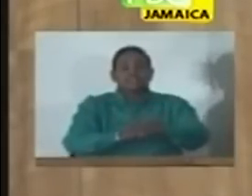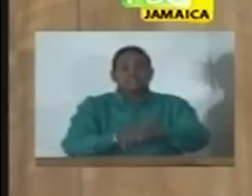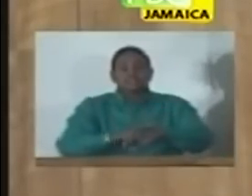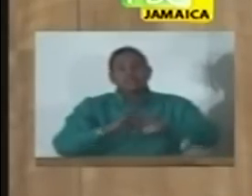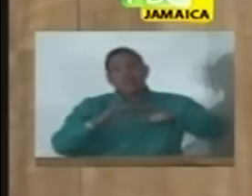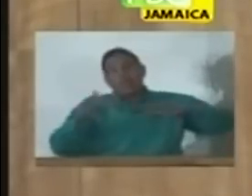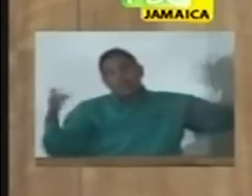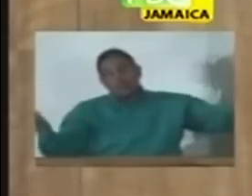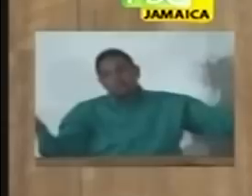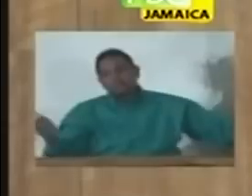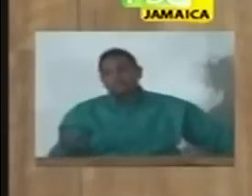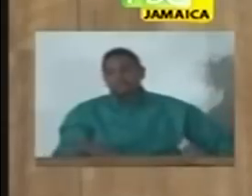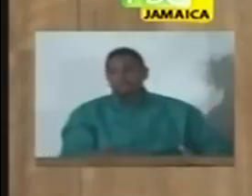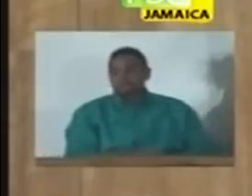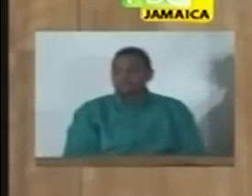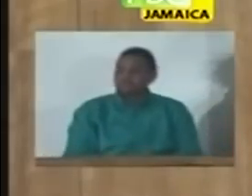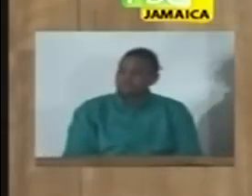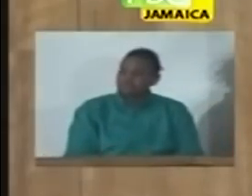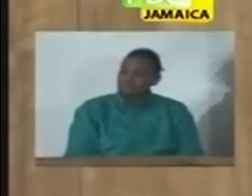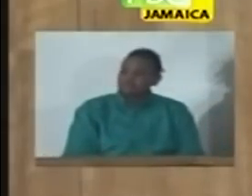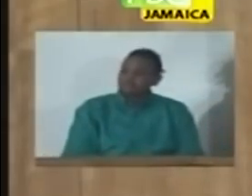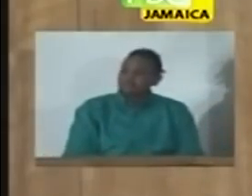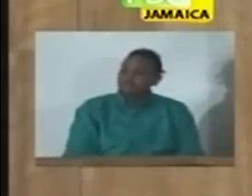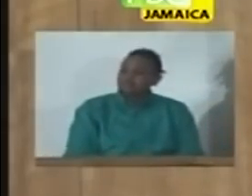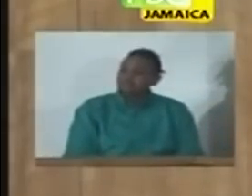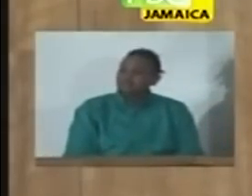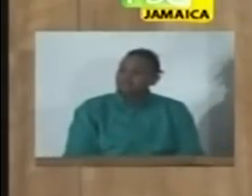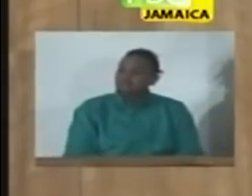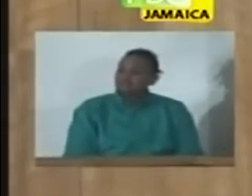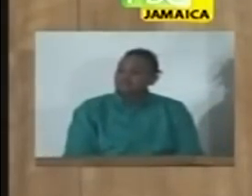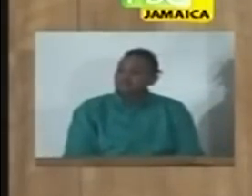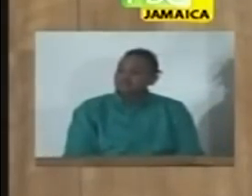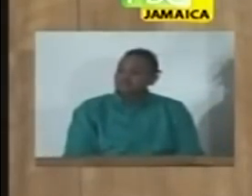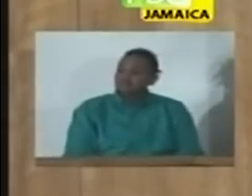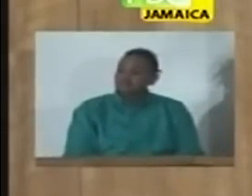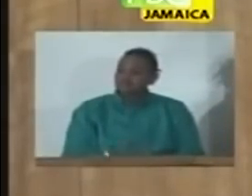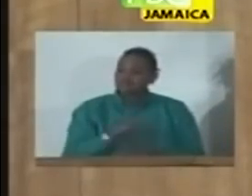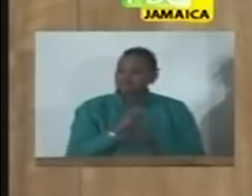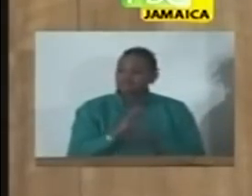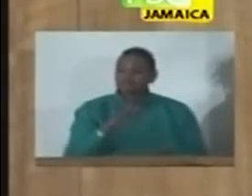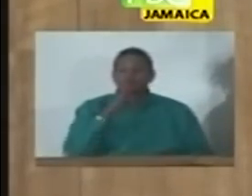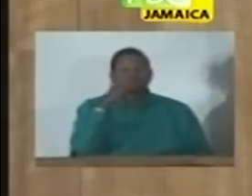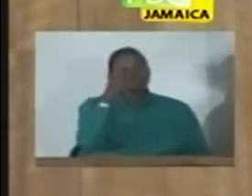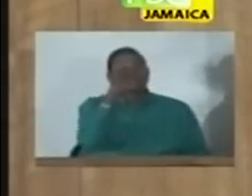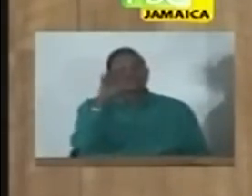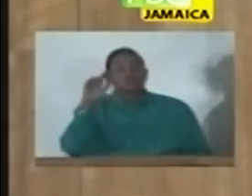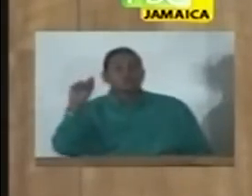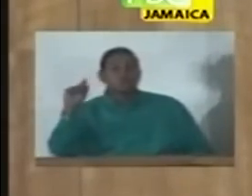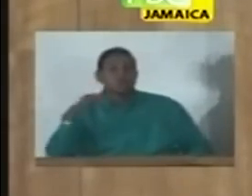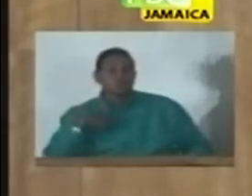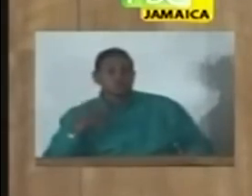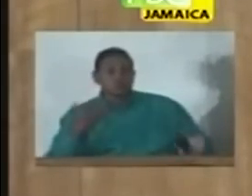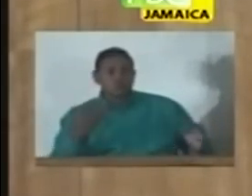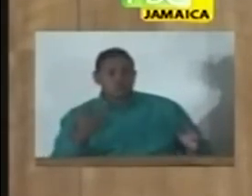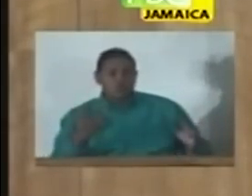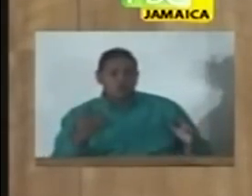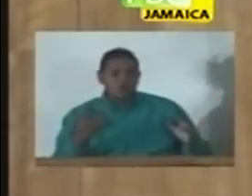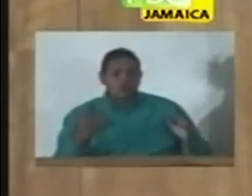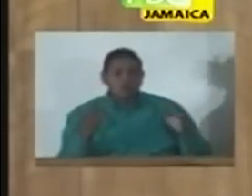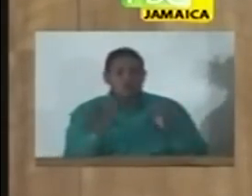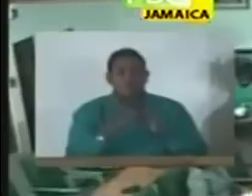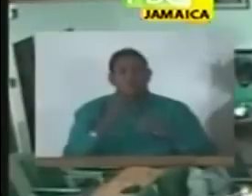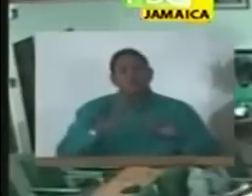etc. And Minister, at 19 and 20, we're pushing for more than one trustee. Maybe